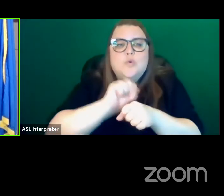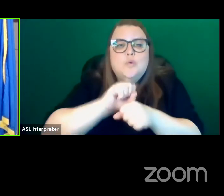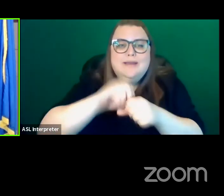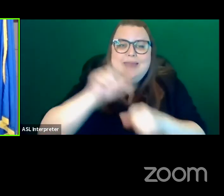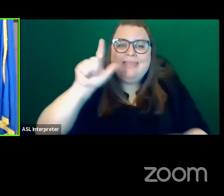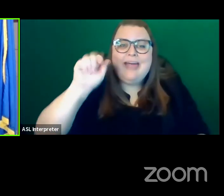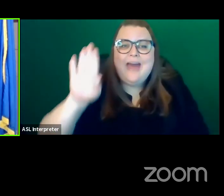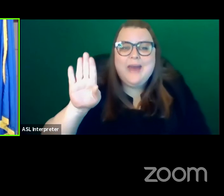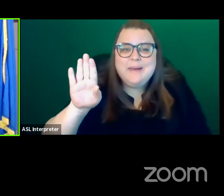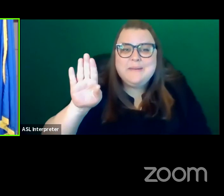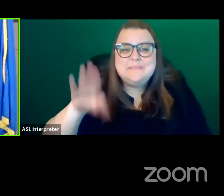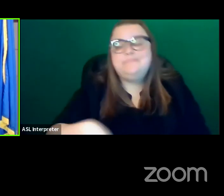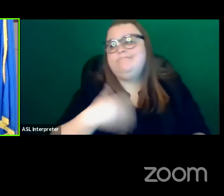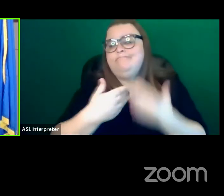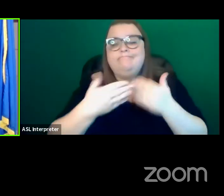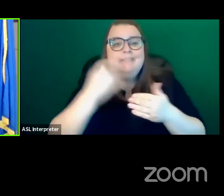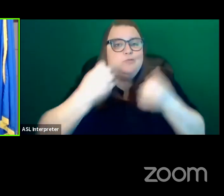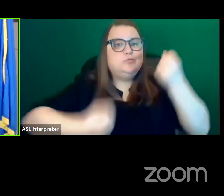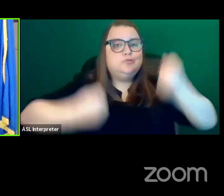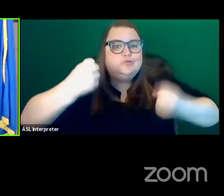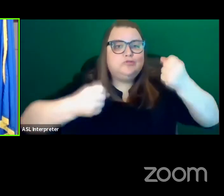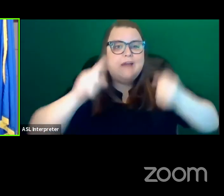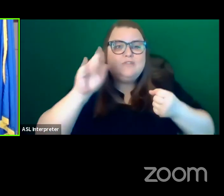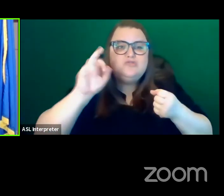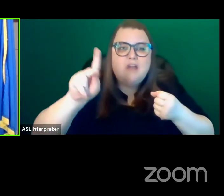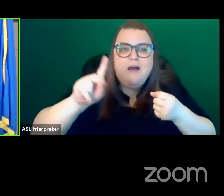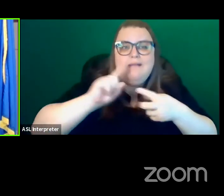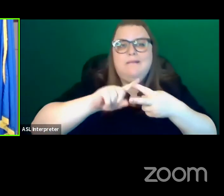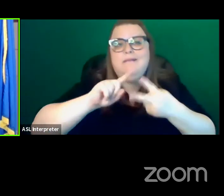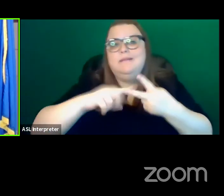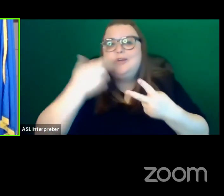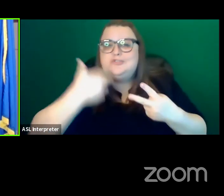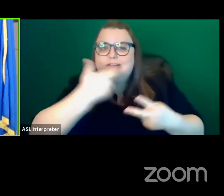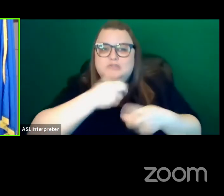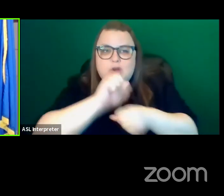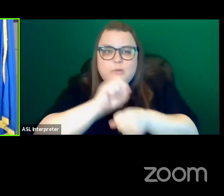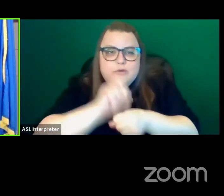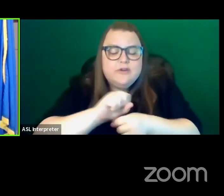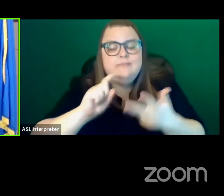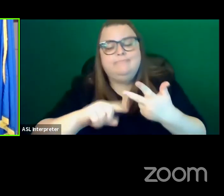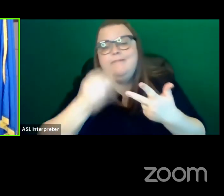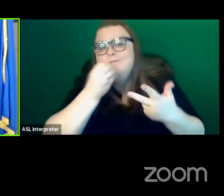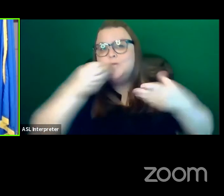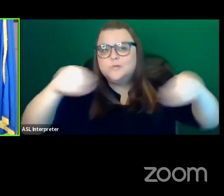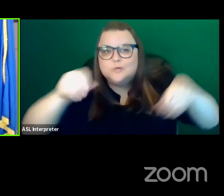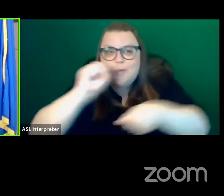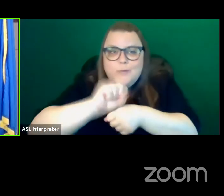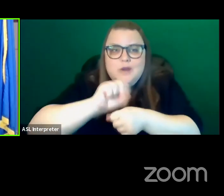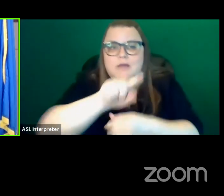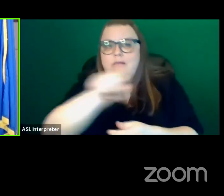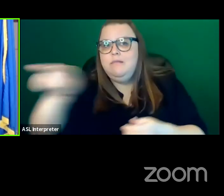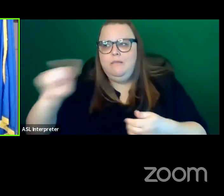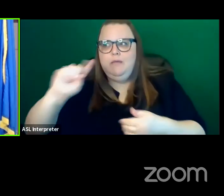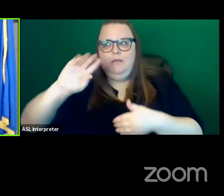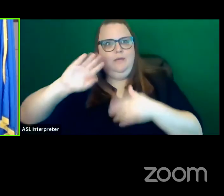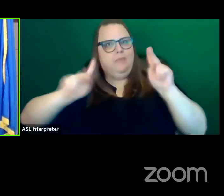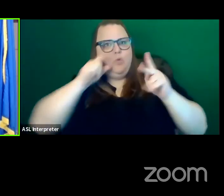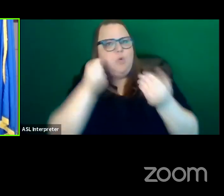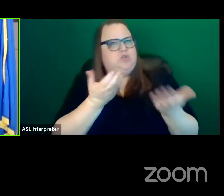truck drivers or grocery store workers or restaurant workers that put themselves on the front line serving all of us during this pandemic.